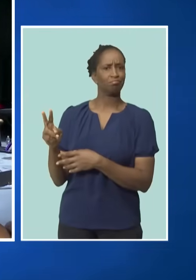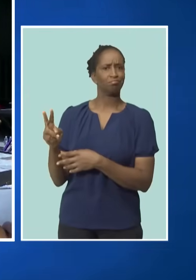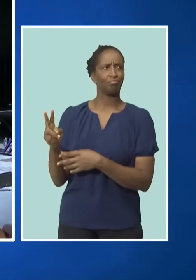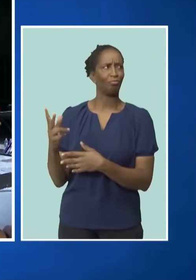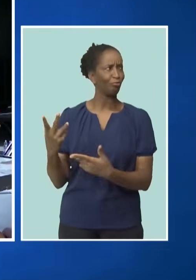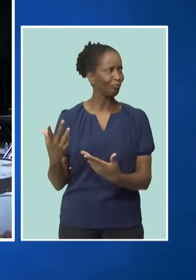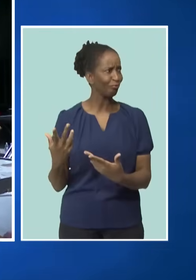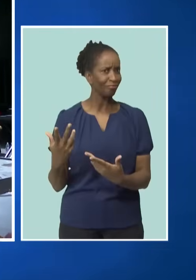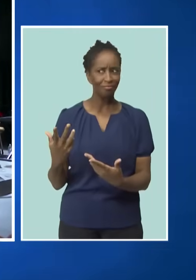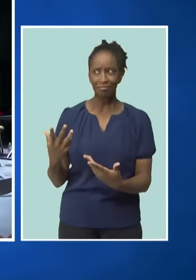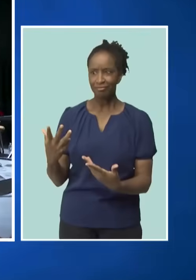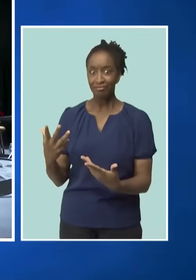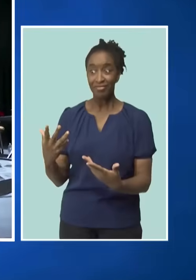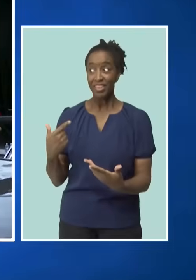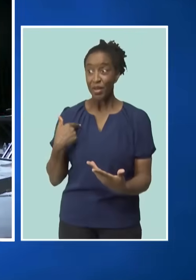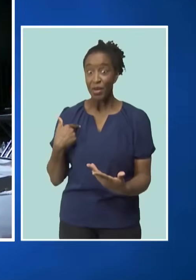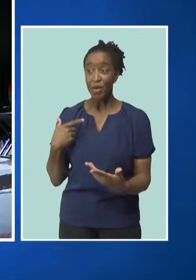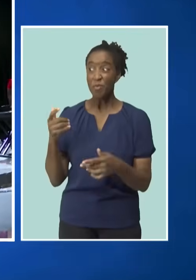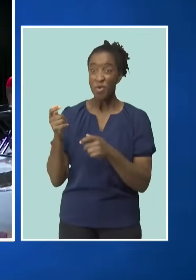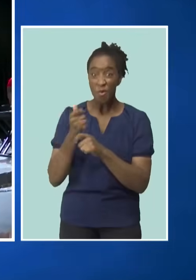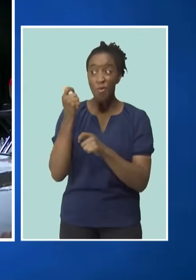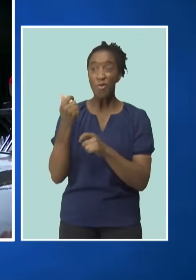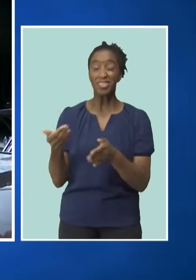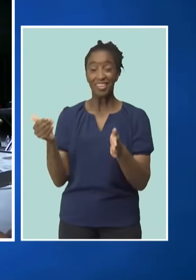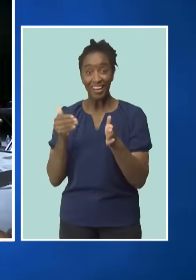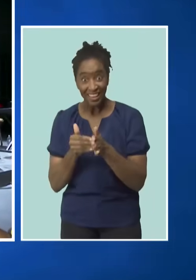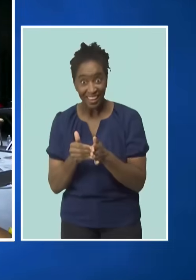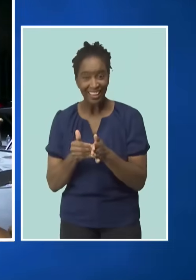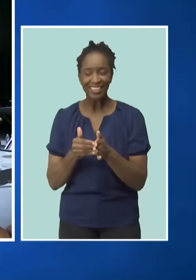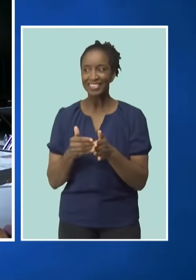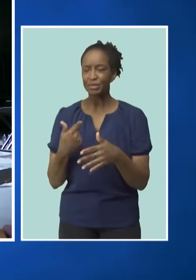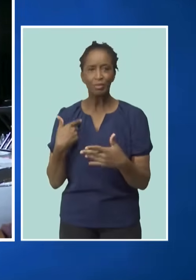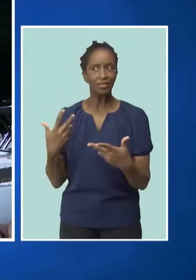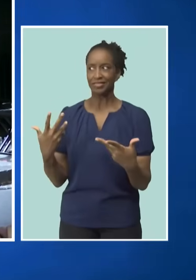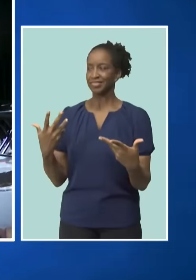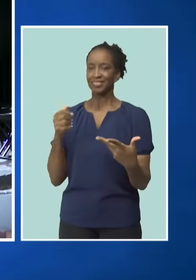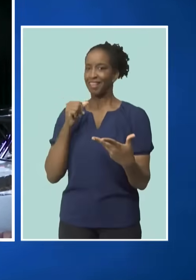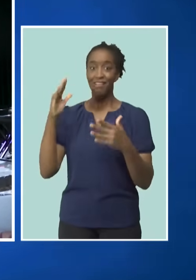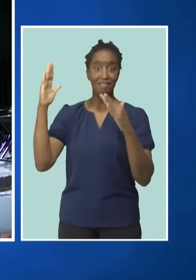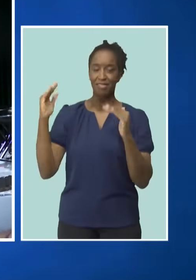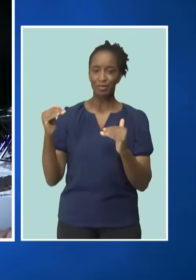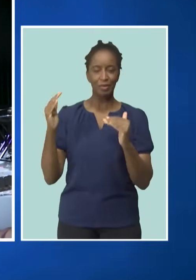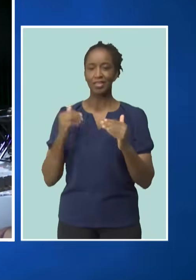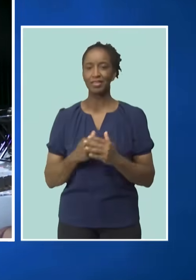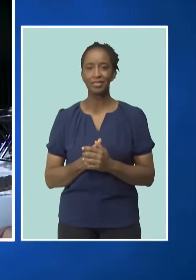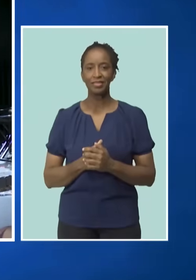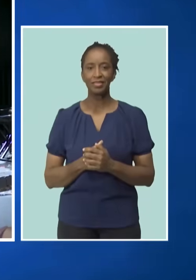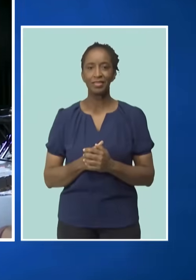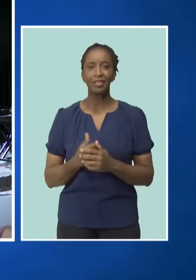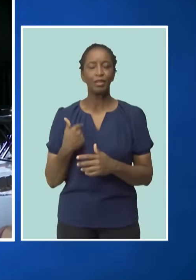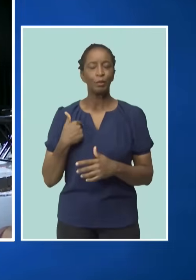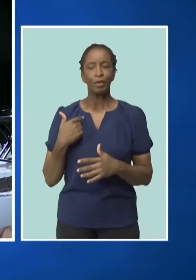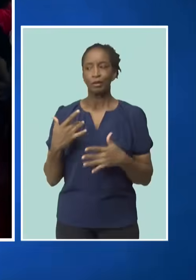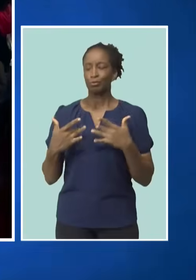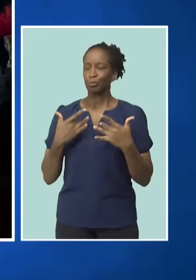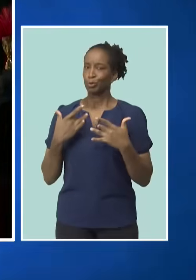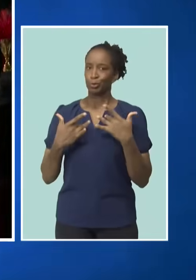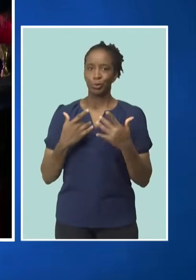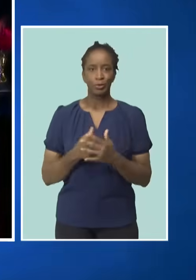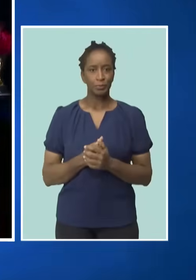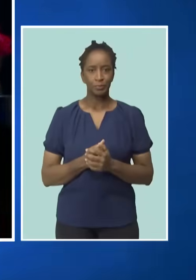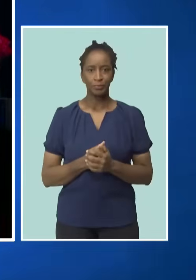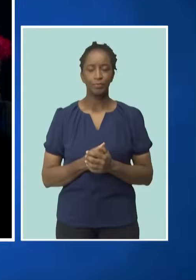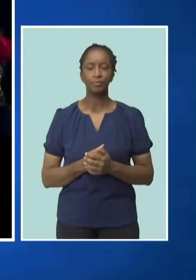huh? I win again? I wasn't expecting it. I just feel amazing. That's the truth.